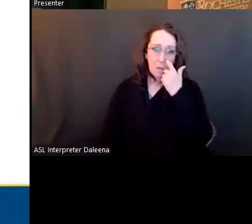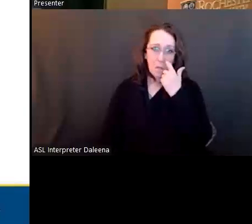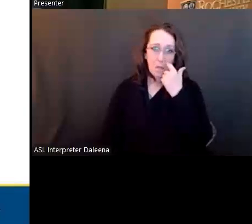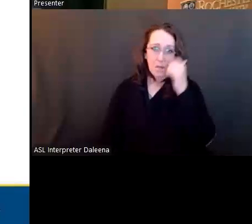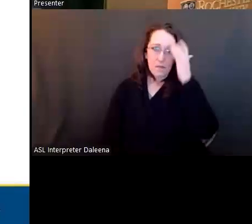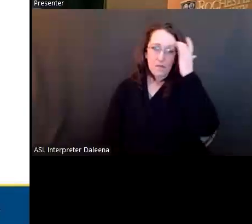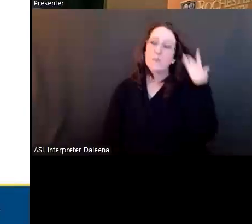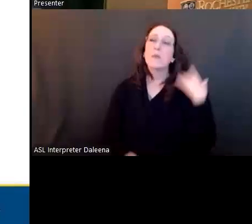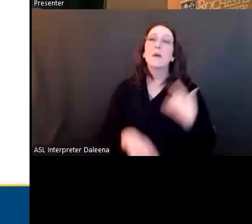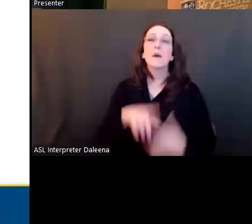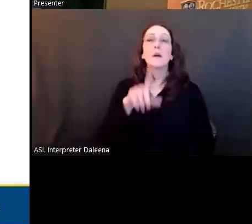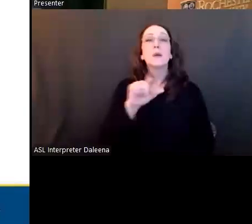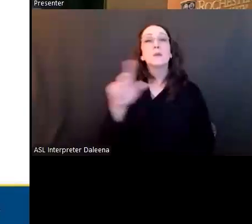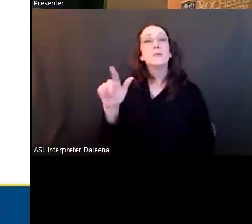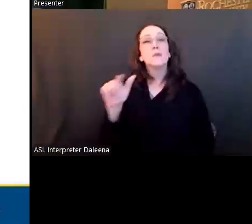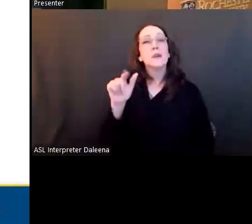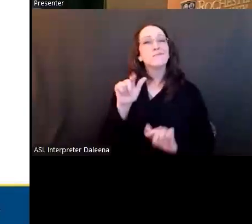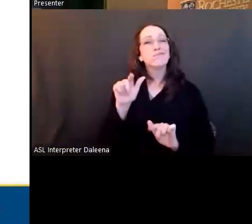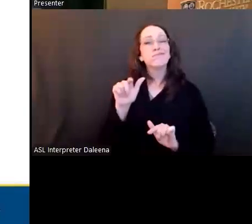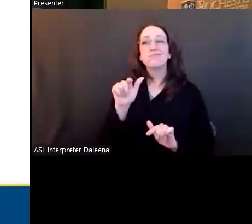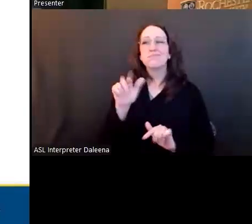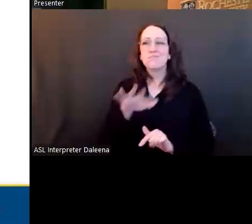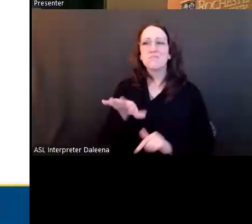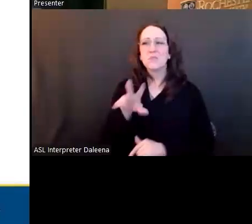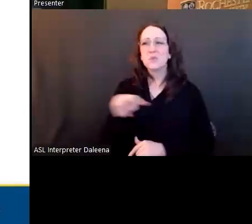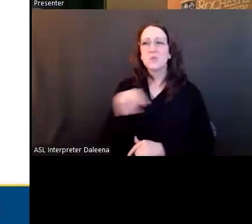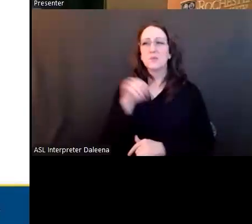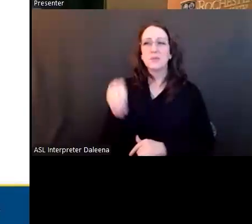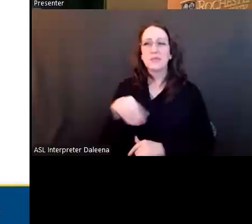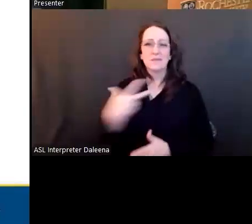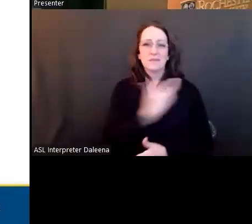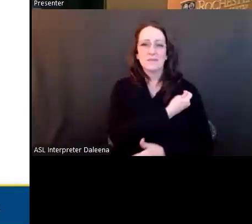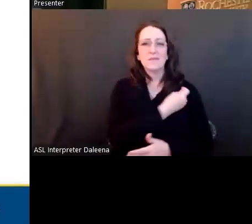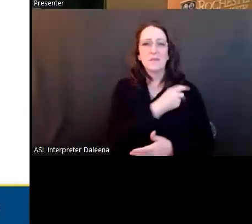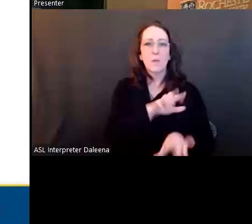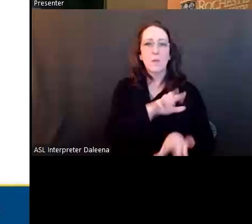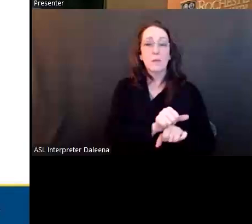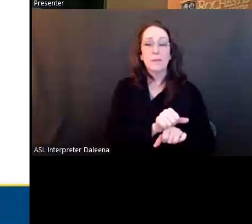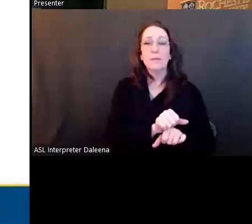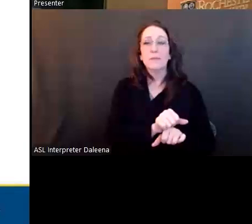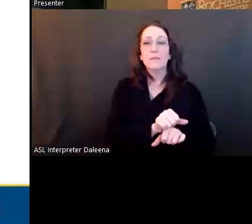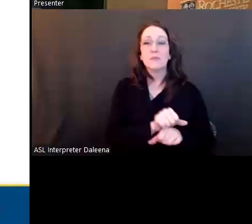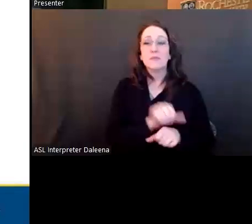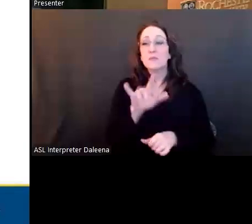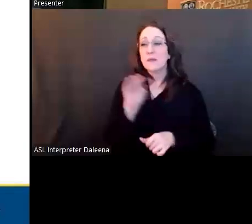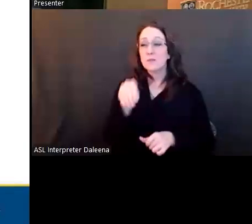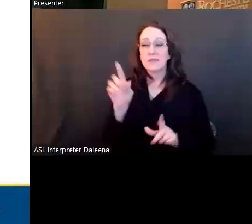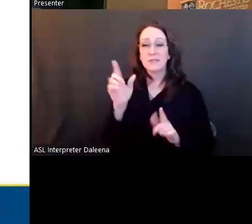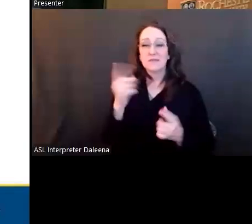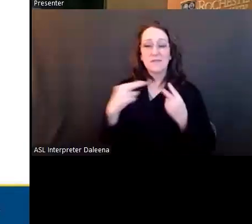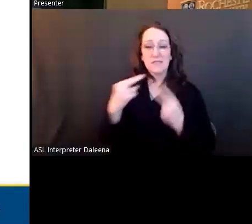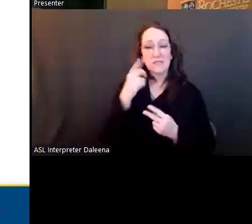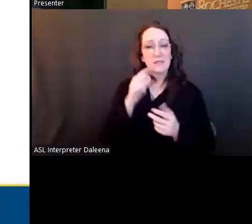In 2023, she only attended about 22% of injection appointments and 25% of visits with her treatment